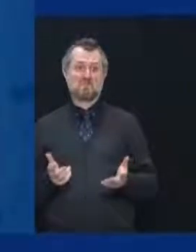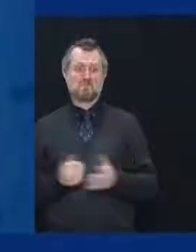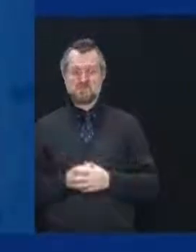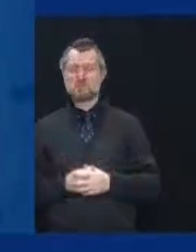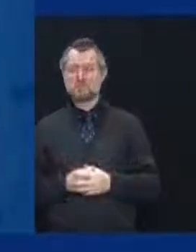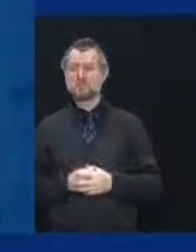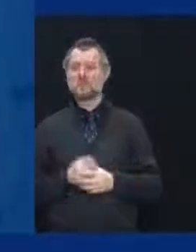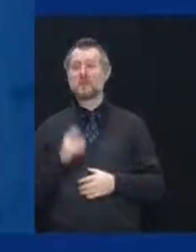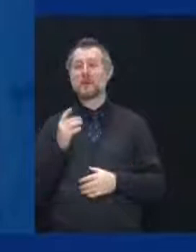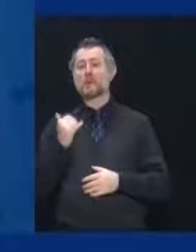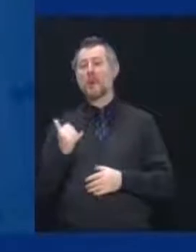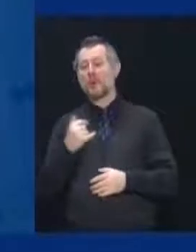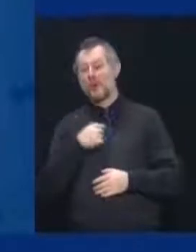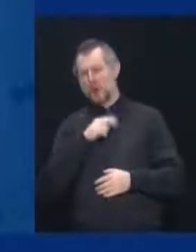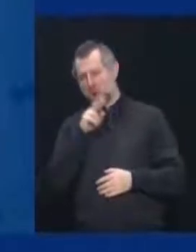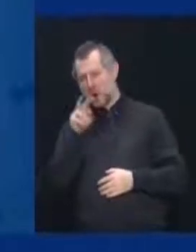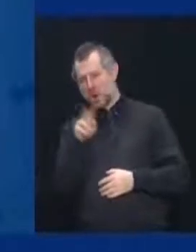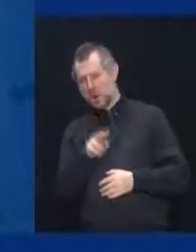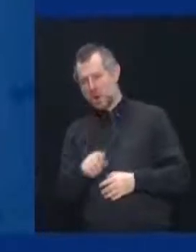down to